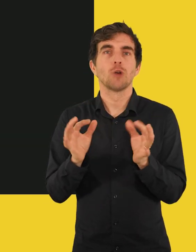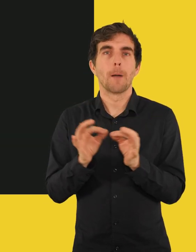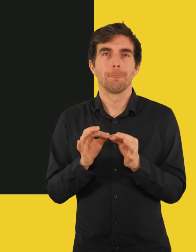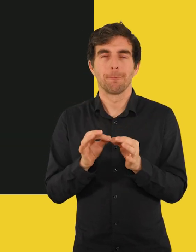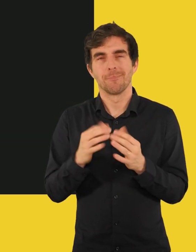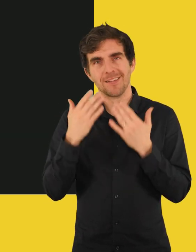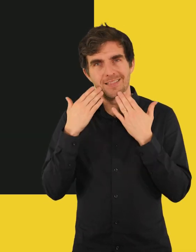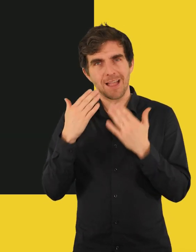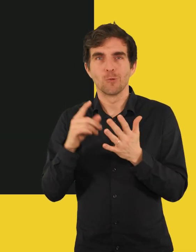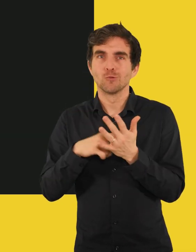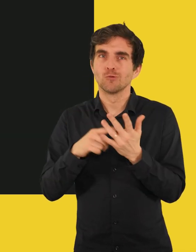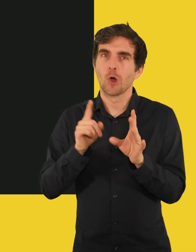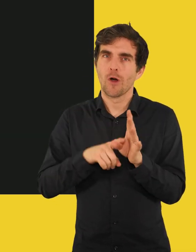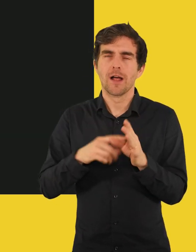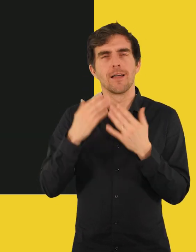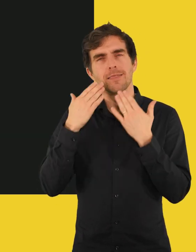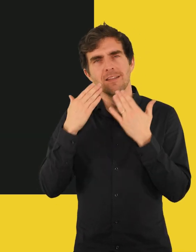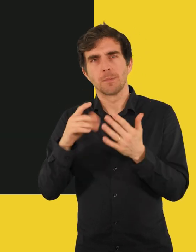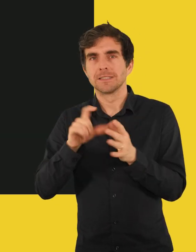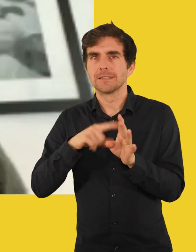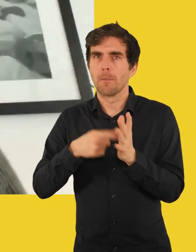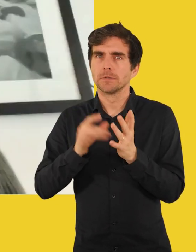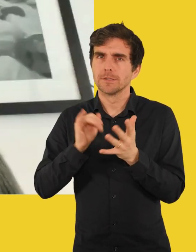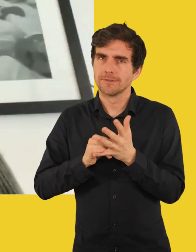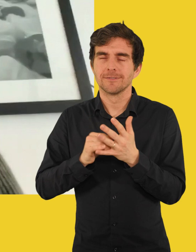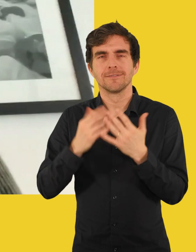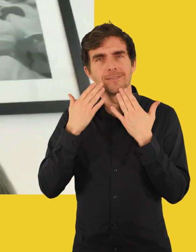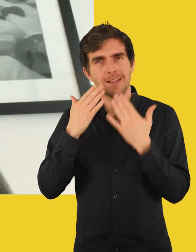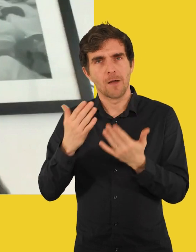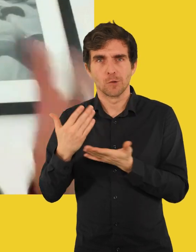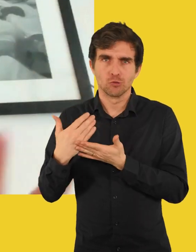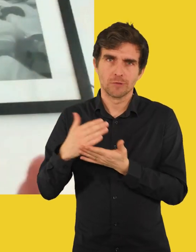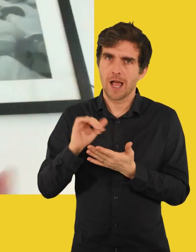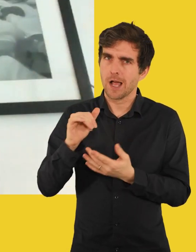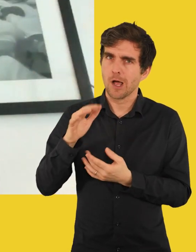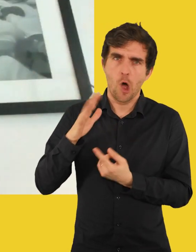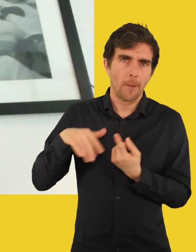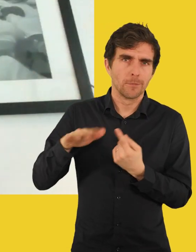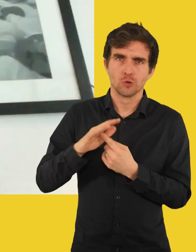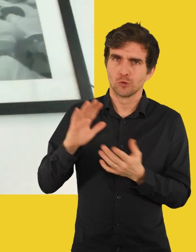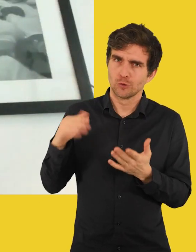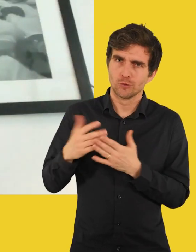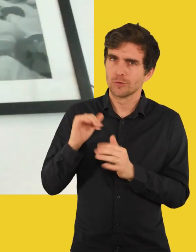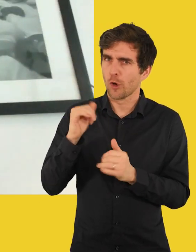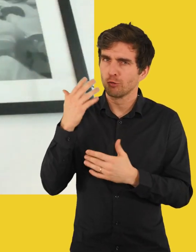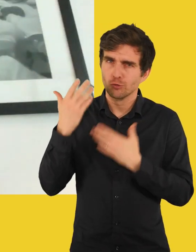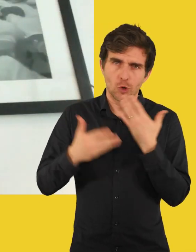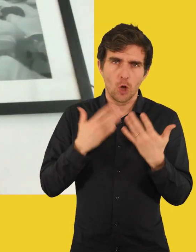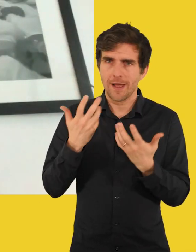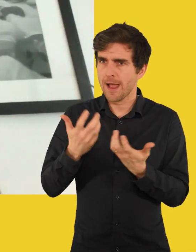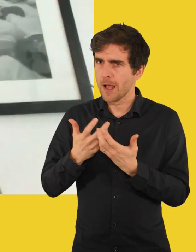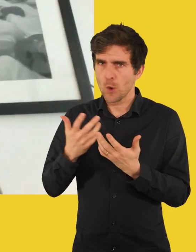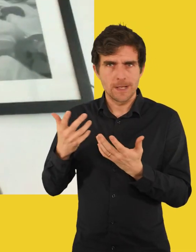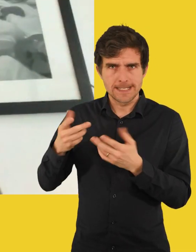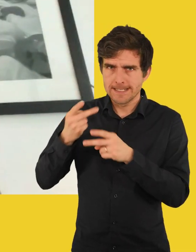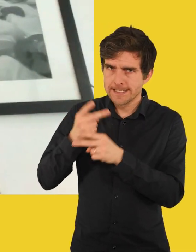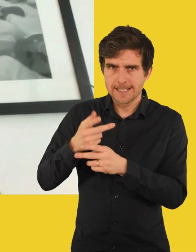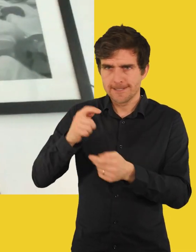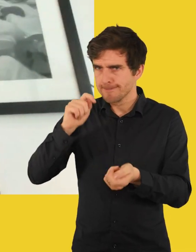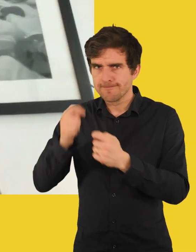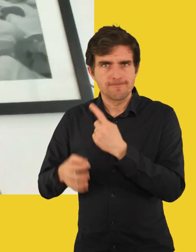Thank you, Rob. Thank you so much, Joy. Thank you so much, Cyrus. And thank you for sharing your community with us and those amazing stories